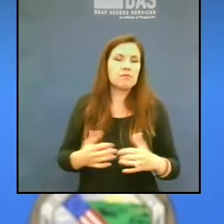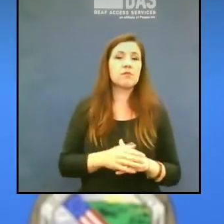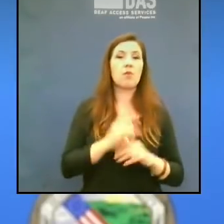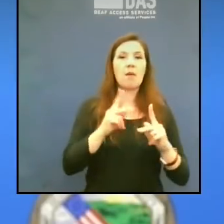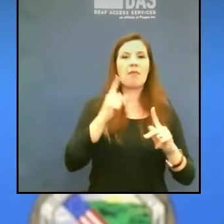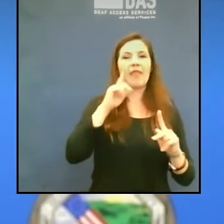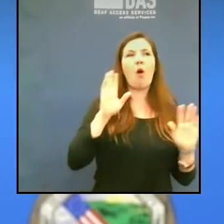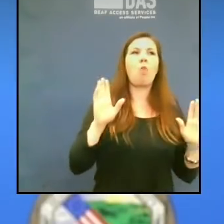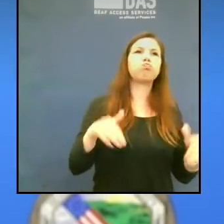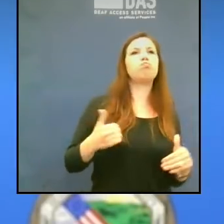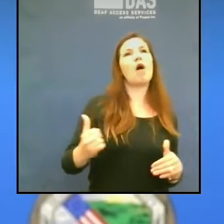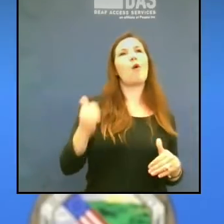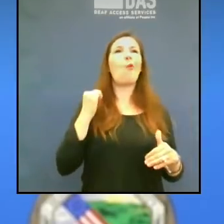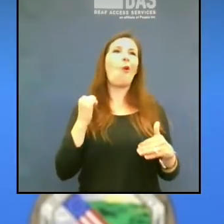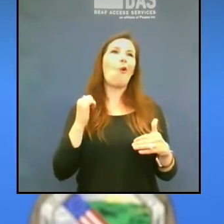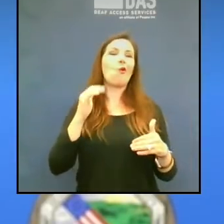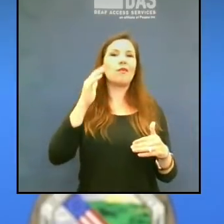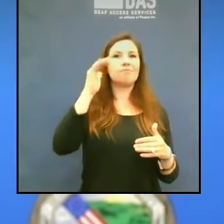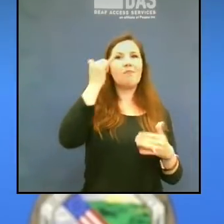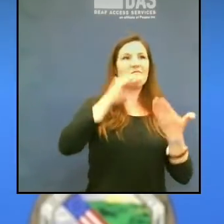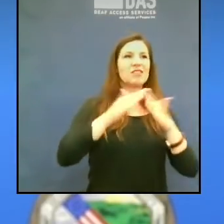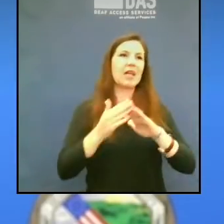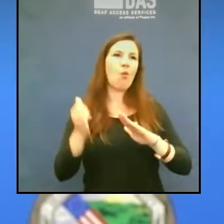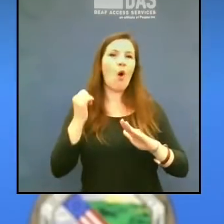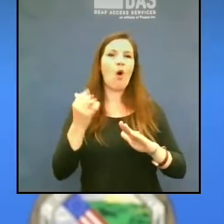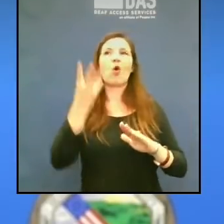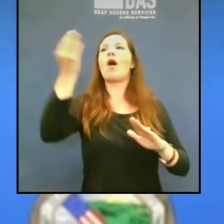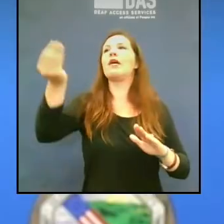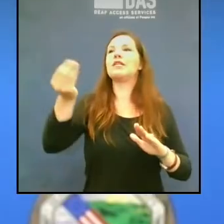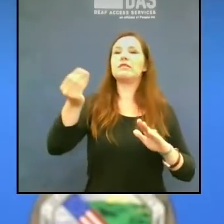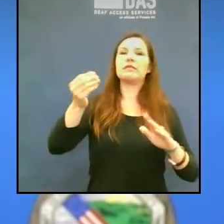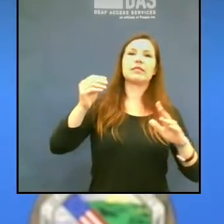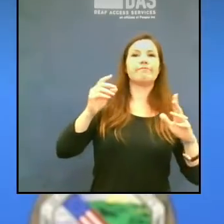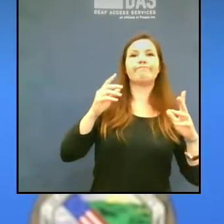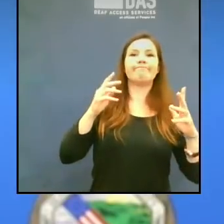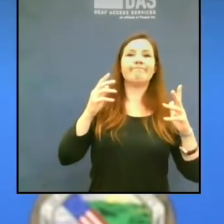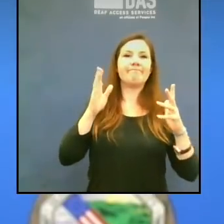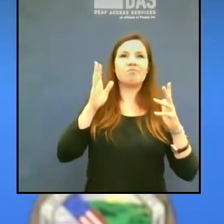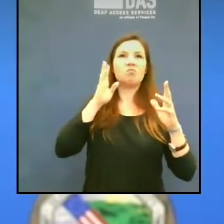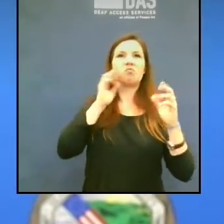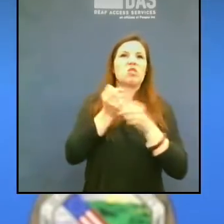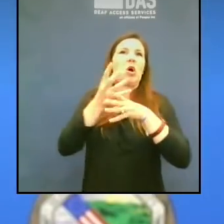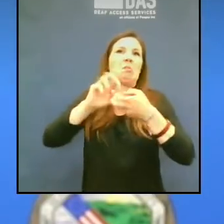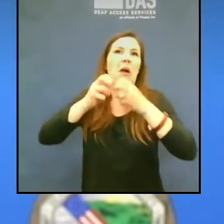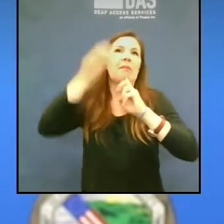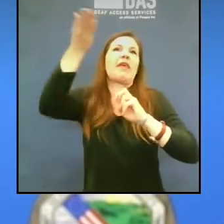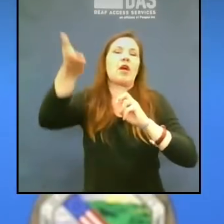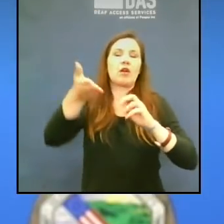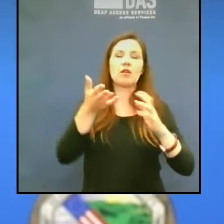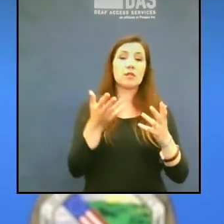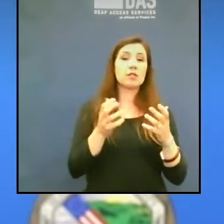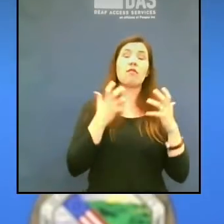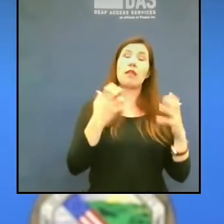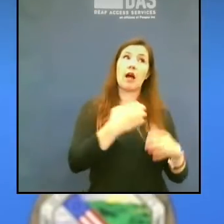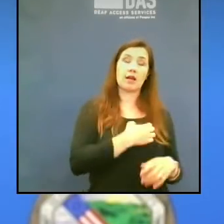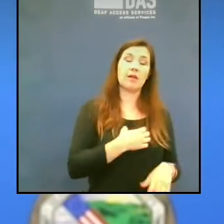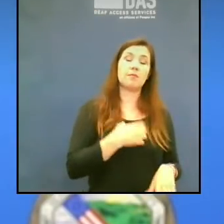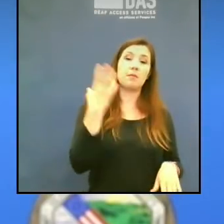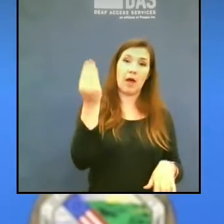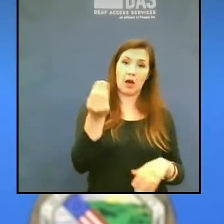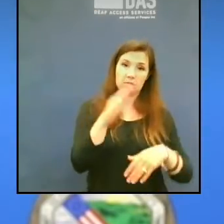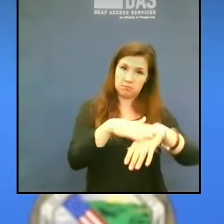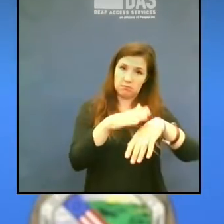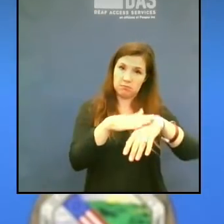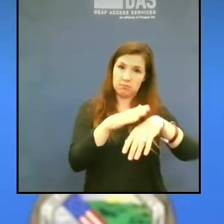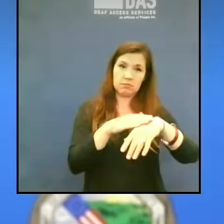I won't do it in the city, I'll go elsewhere, I do want to remind everybody there's going to be a lot of police presence on the road still. And I do not recommend